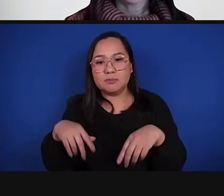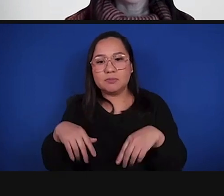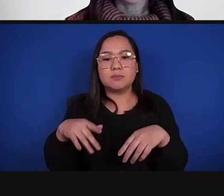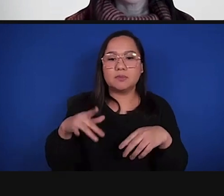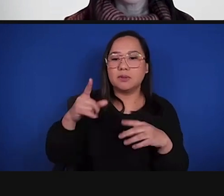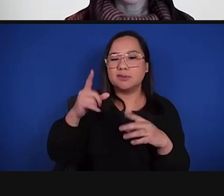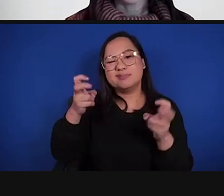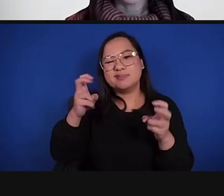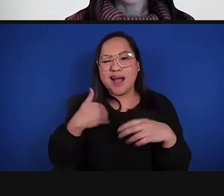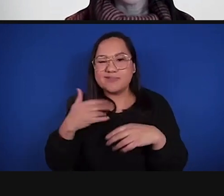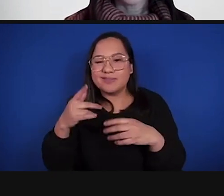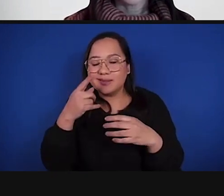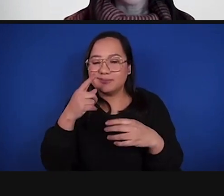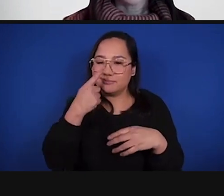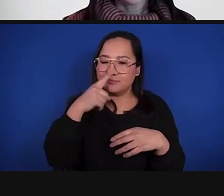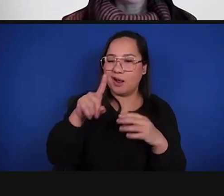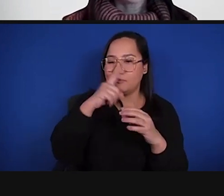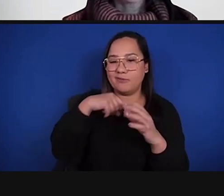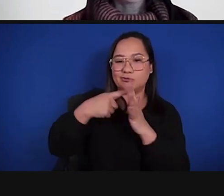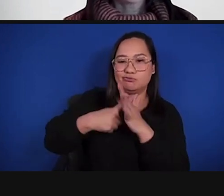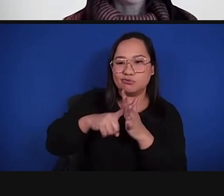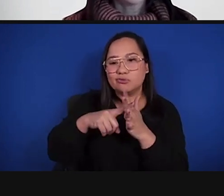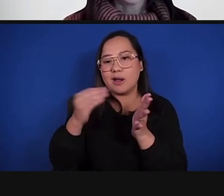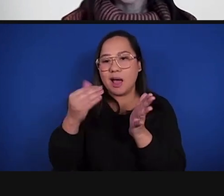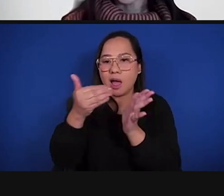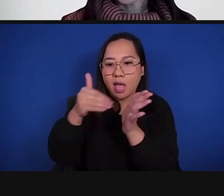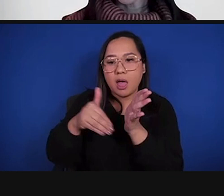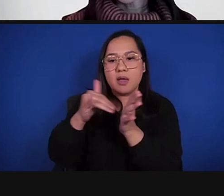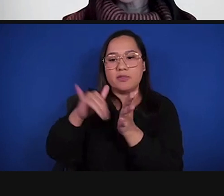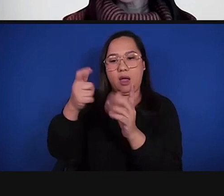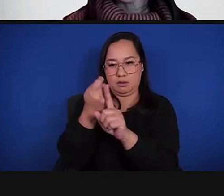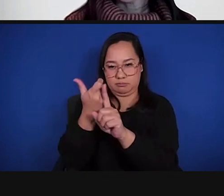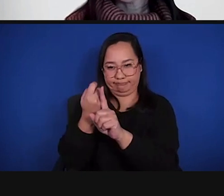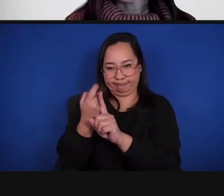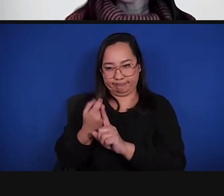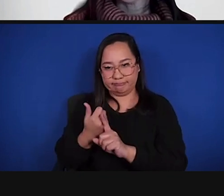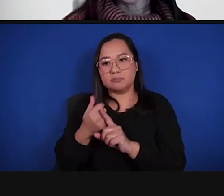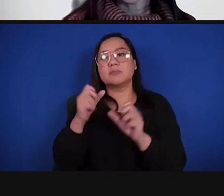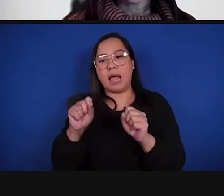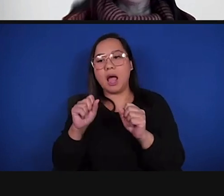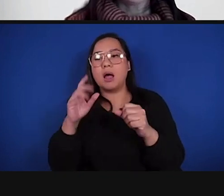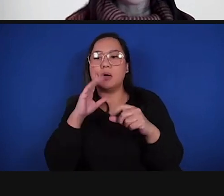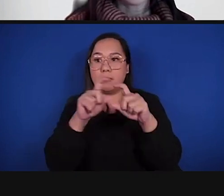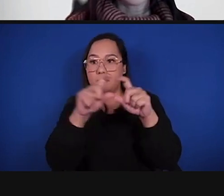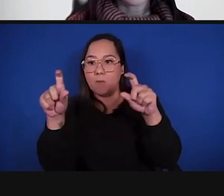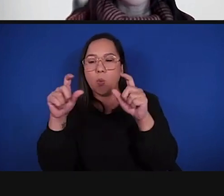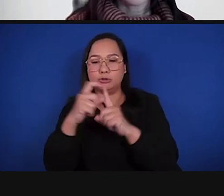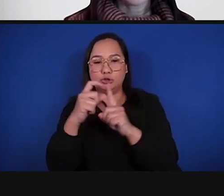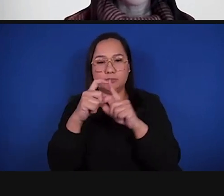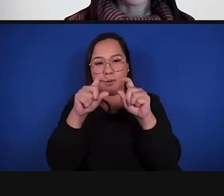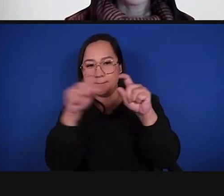we are able to bold terms to draw attention to them. We can also call attention to important dates or announcements with